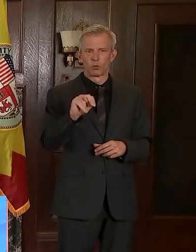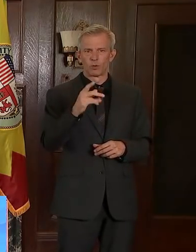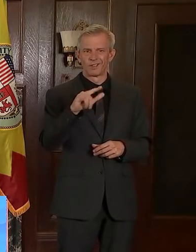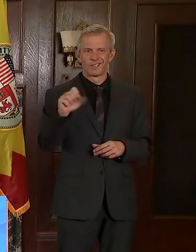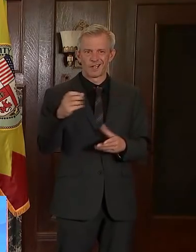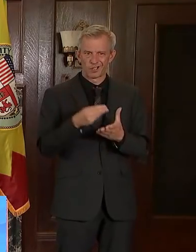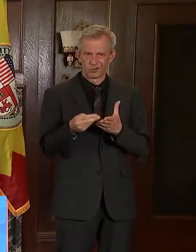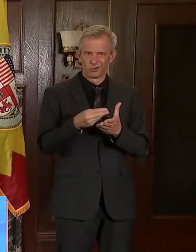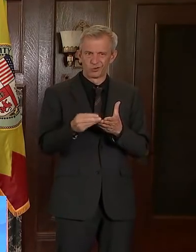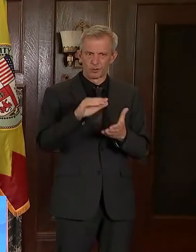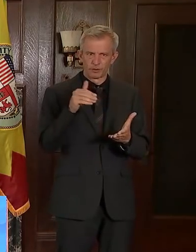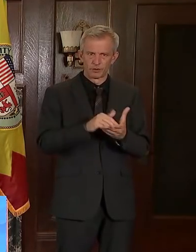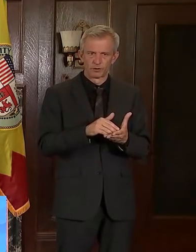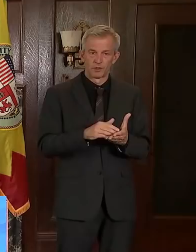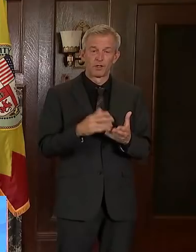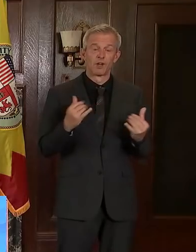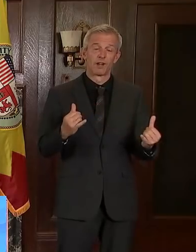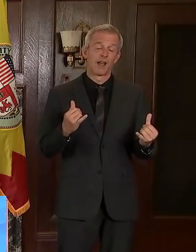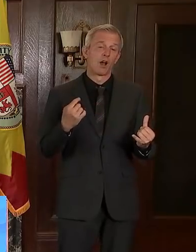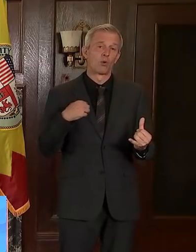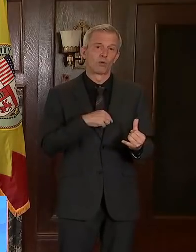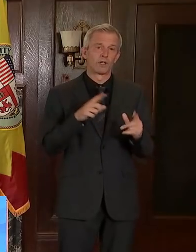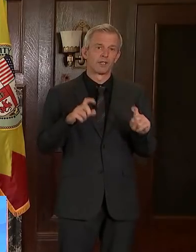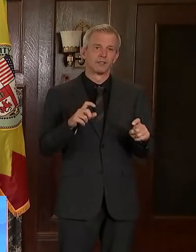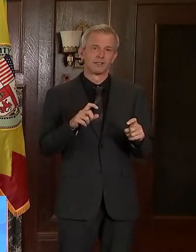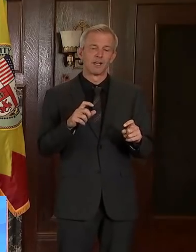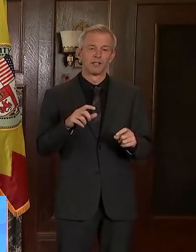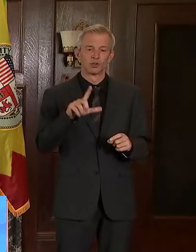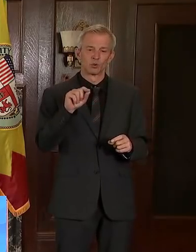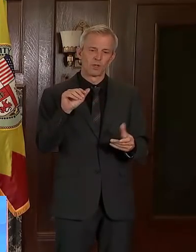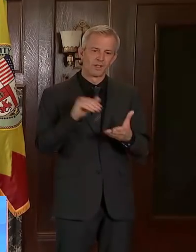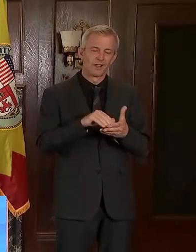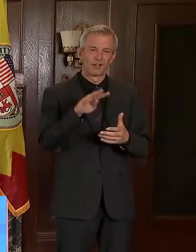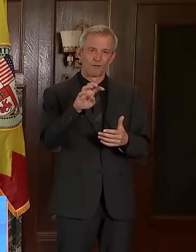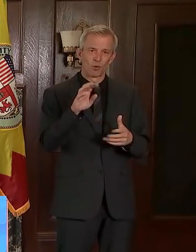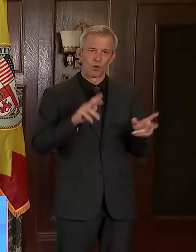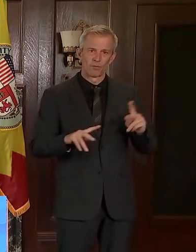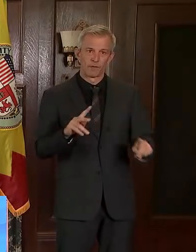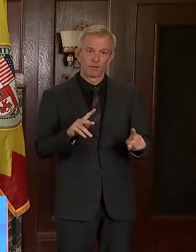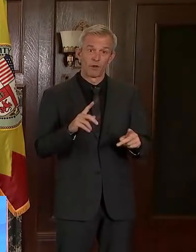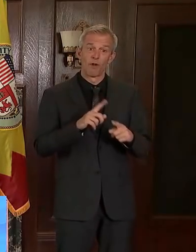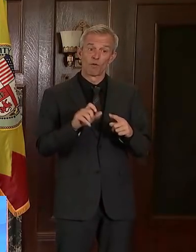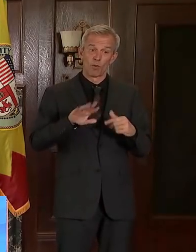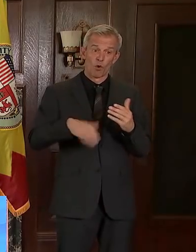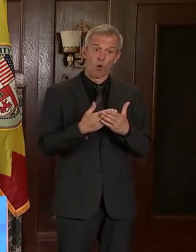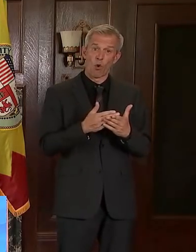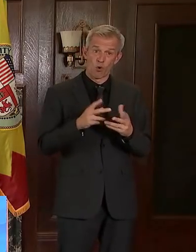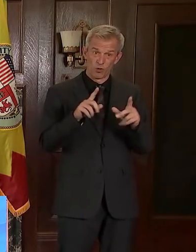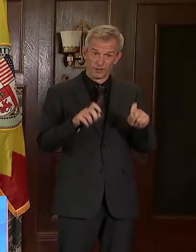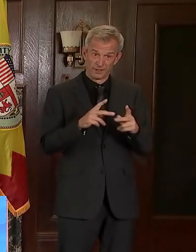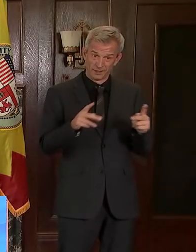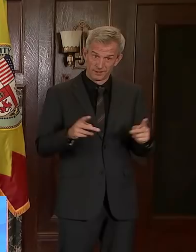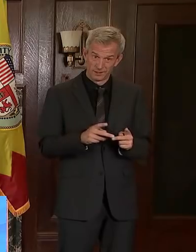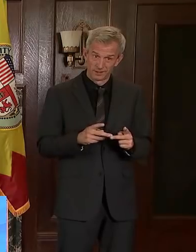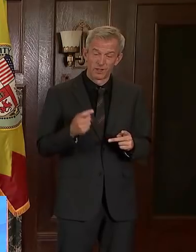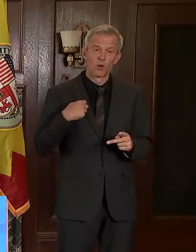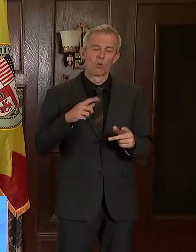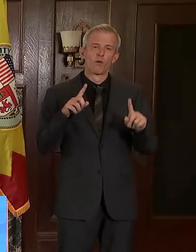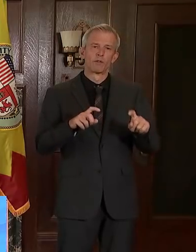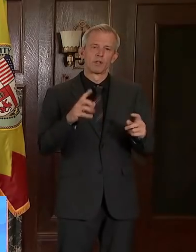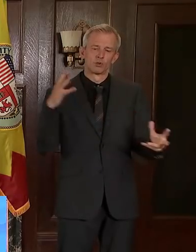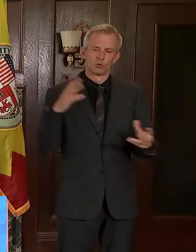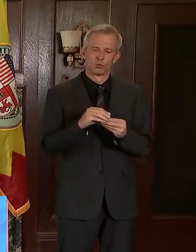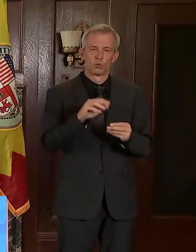test 20,400 people. By the end of today, we will have tested through these centers 225,000